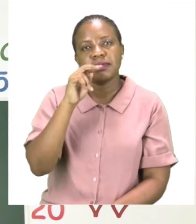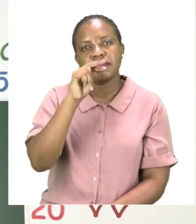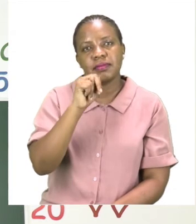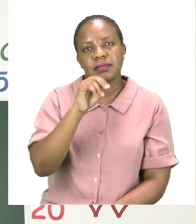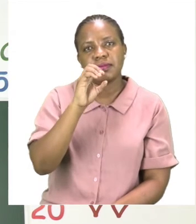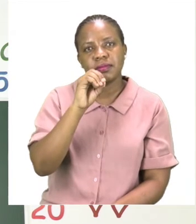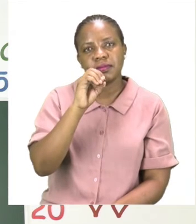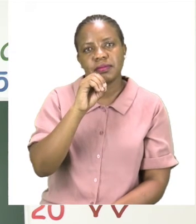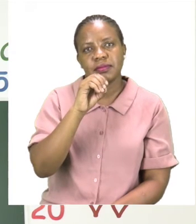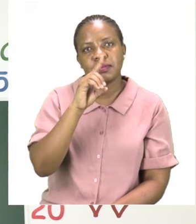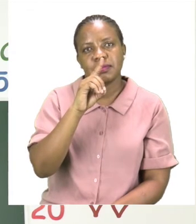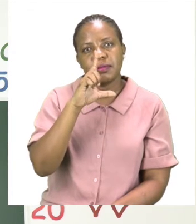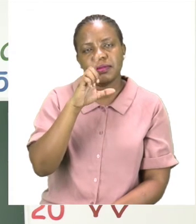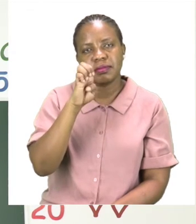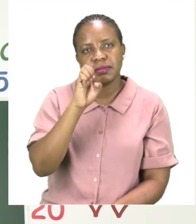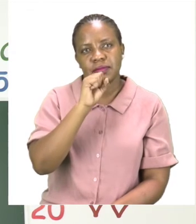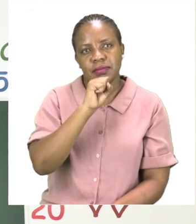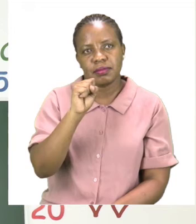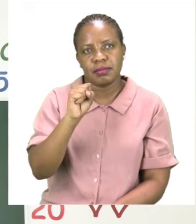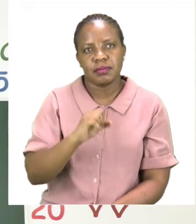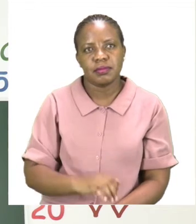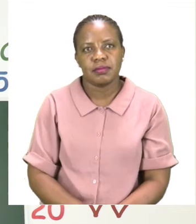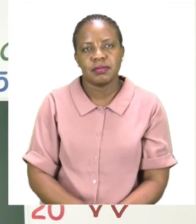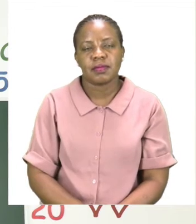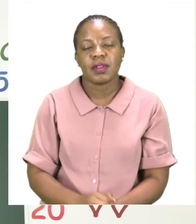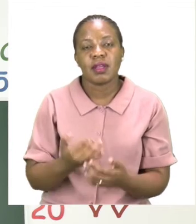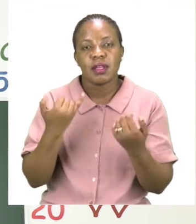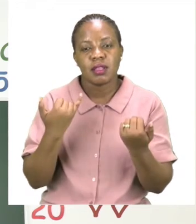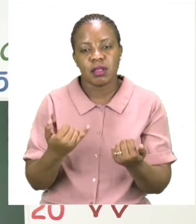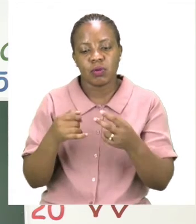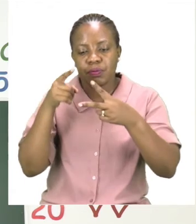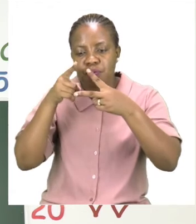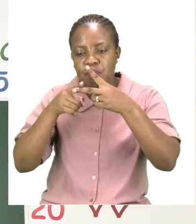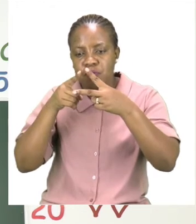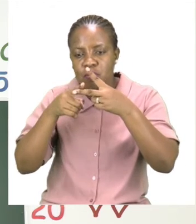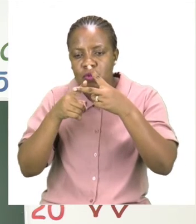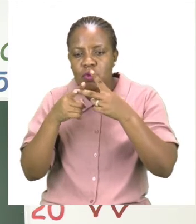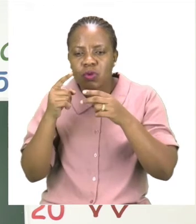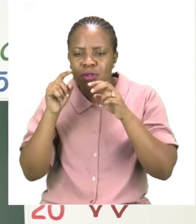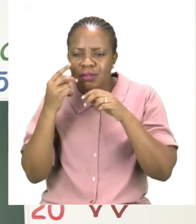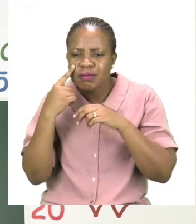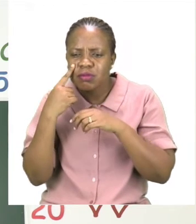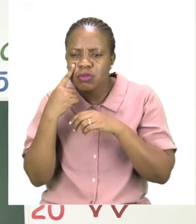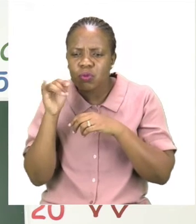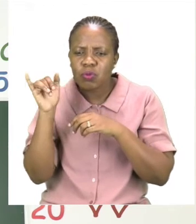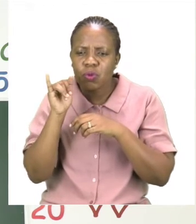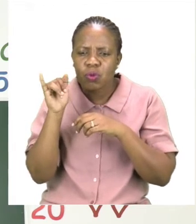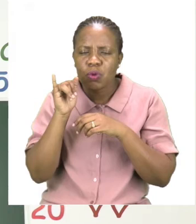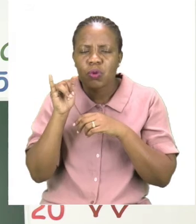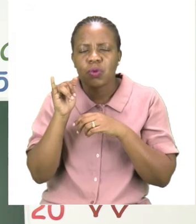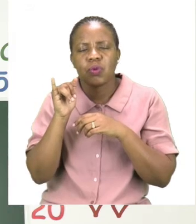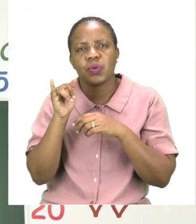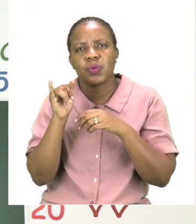color the picture that says night in your exercise. The next thing they have asked you to do in your exercise